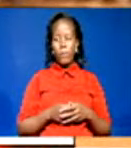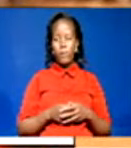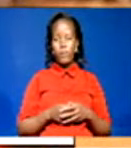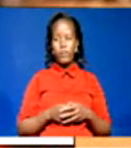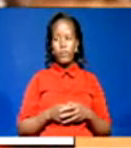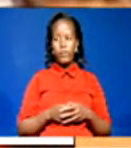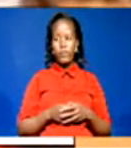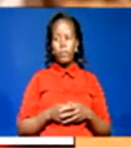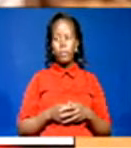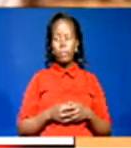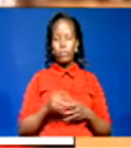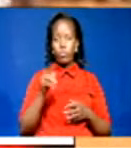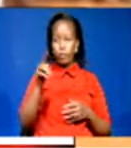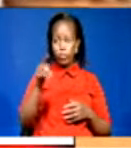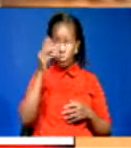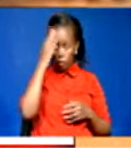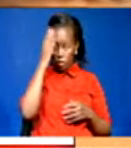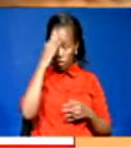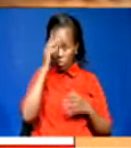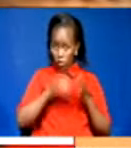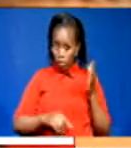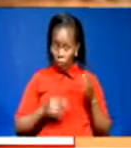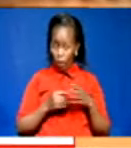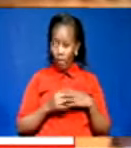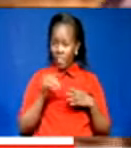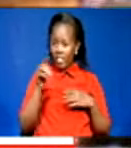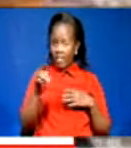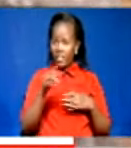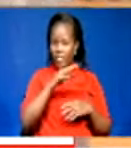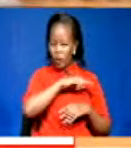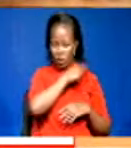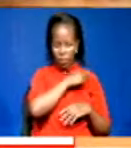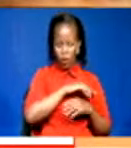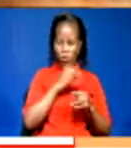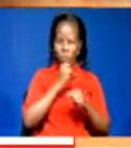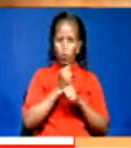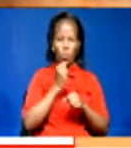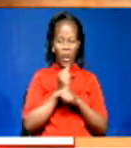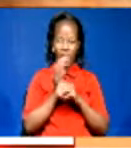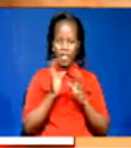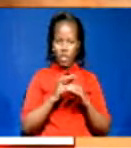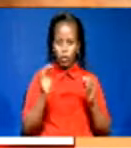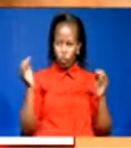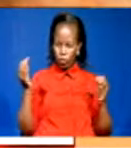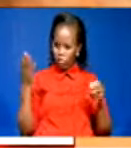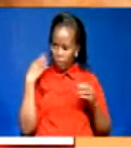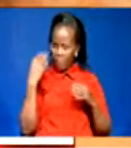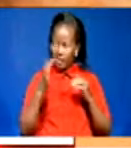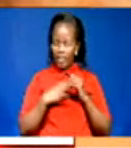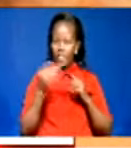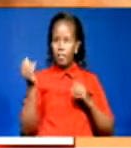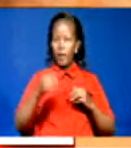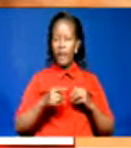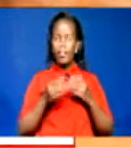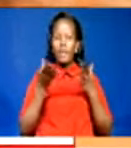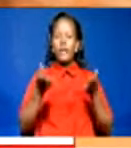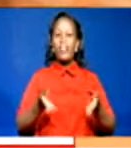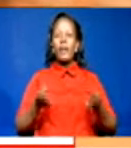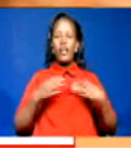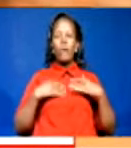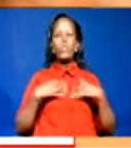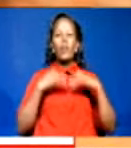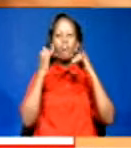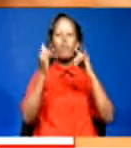You are aware this health center has been without a staff for the last 8 months. Now we have got a new staff from the county